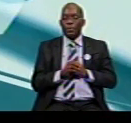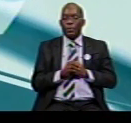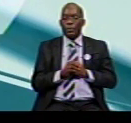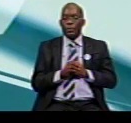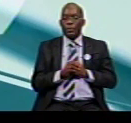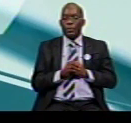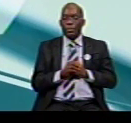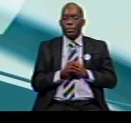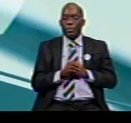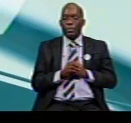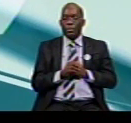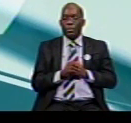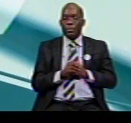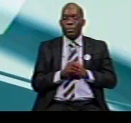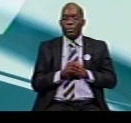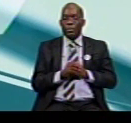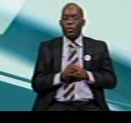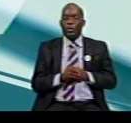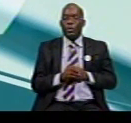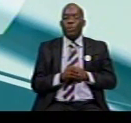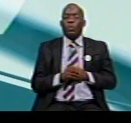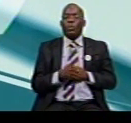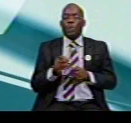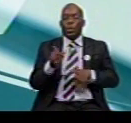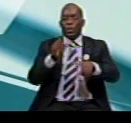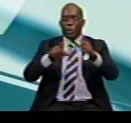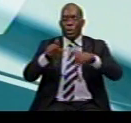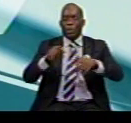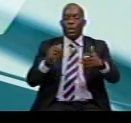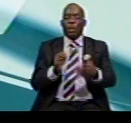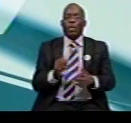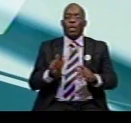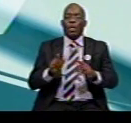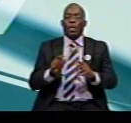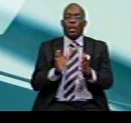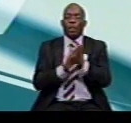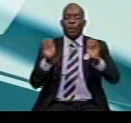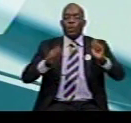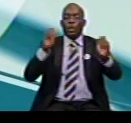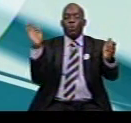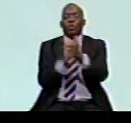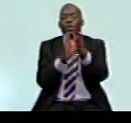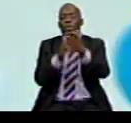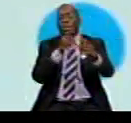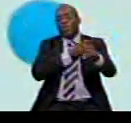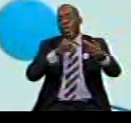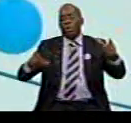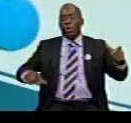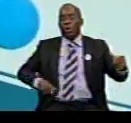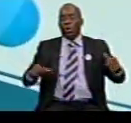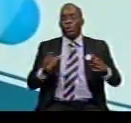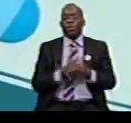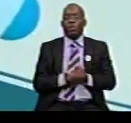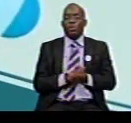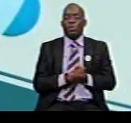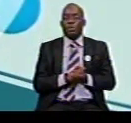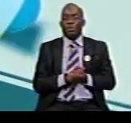Your hallelujah can be louder than that. I say, praise the Lord.